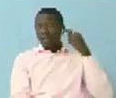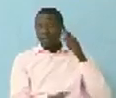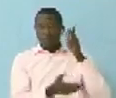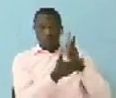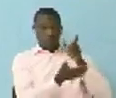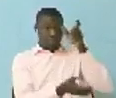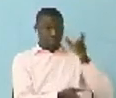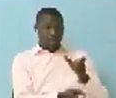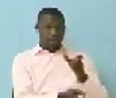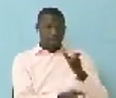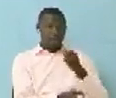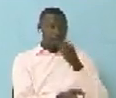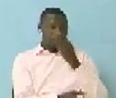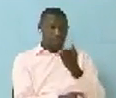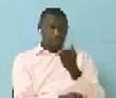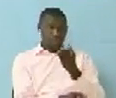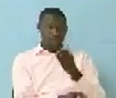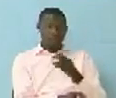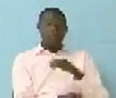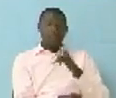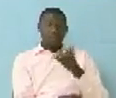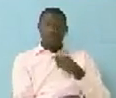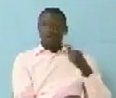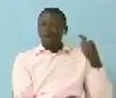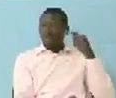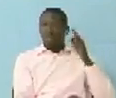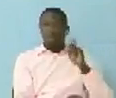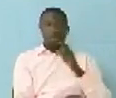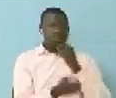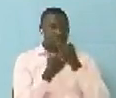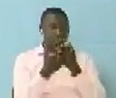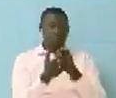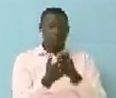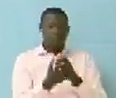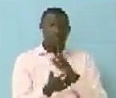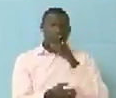witness? He said, yes, I heard what he said. He is the victim.